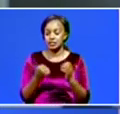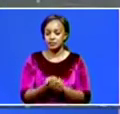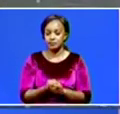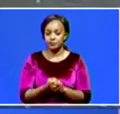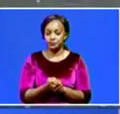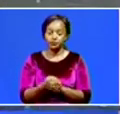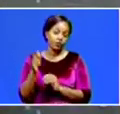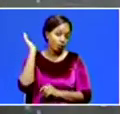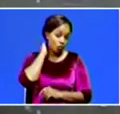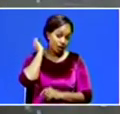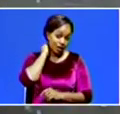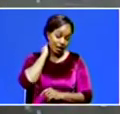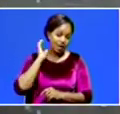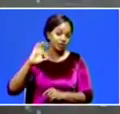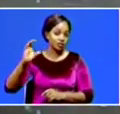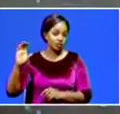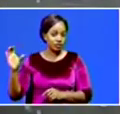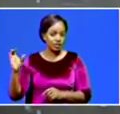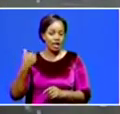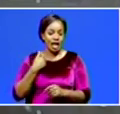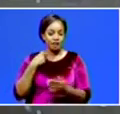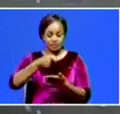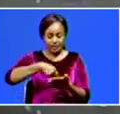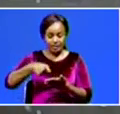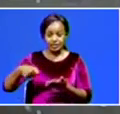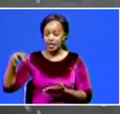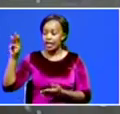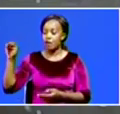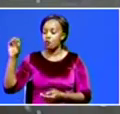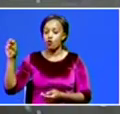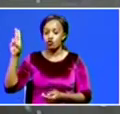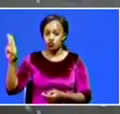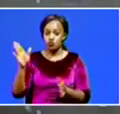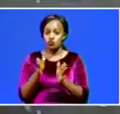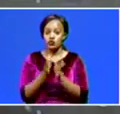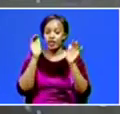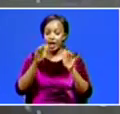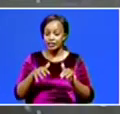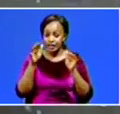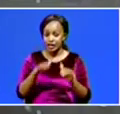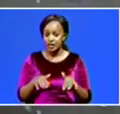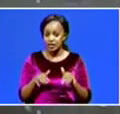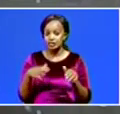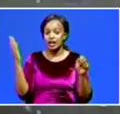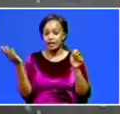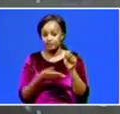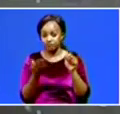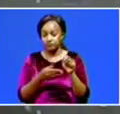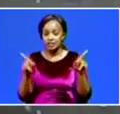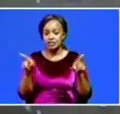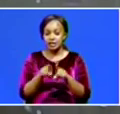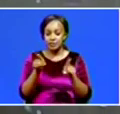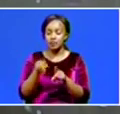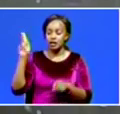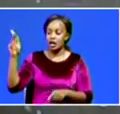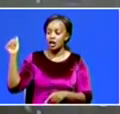Murang'a County has signed a Memorandum of Understanding with Agriculture, Cultivation, Marketing and Manufacturing Farm